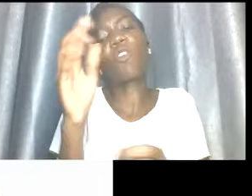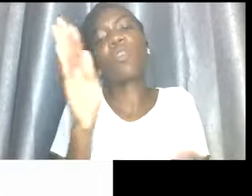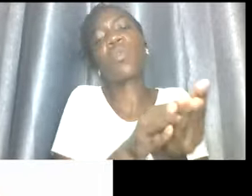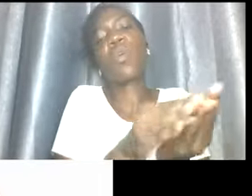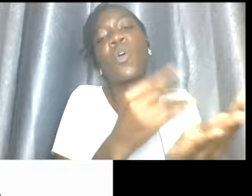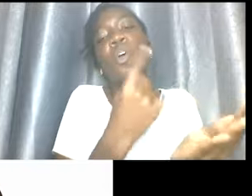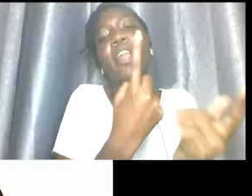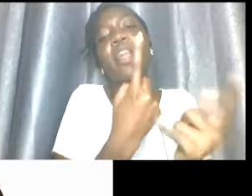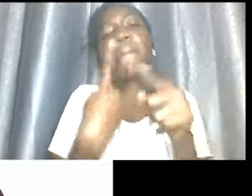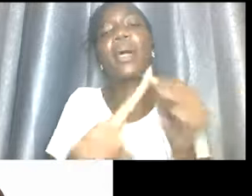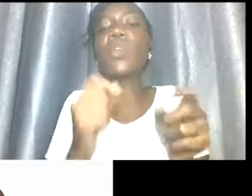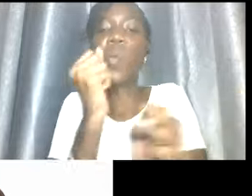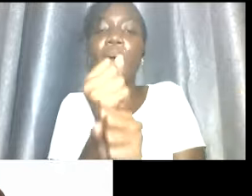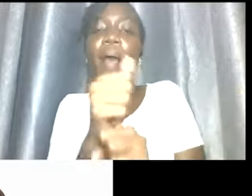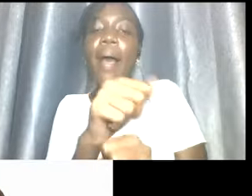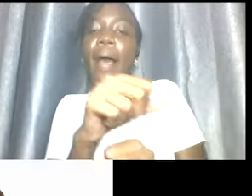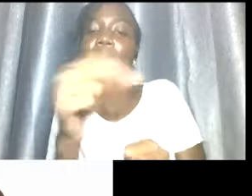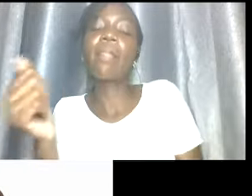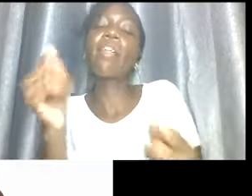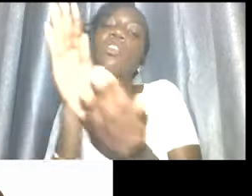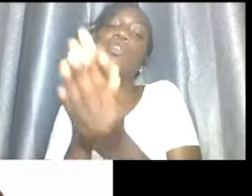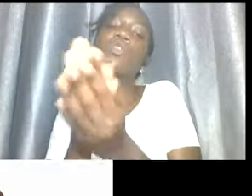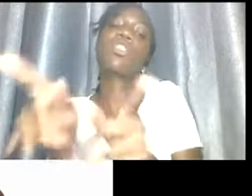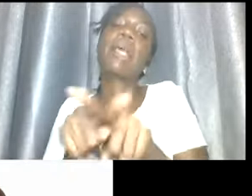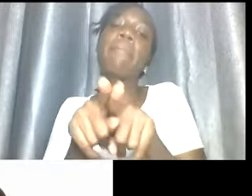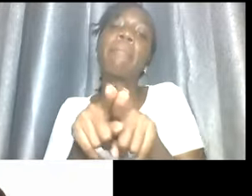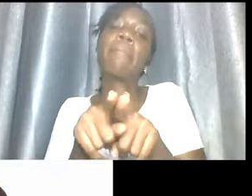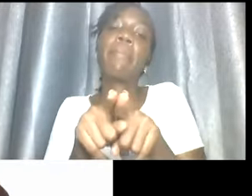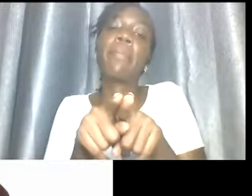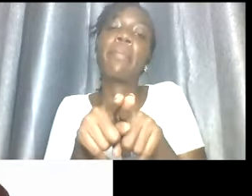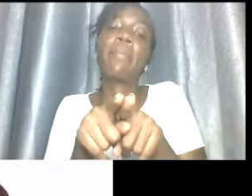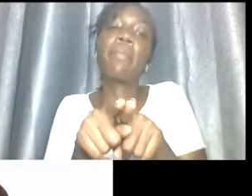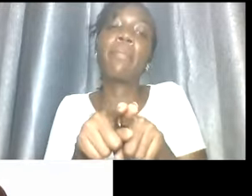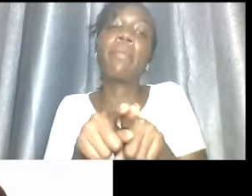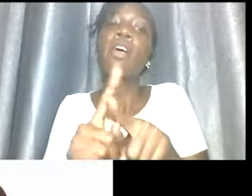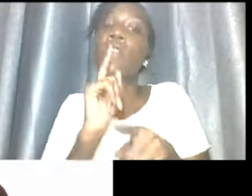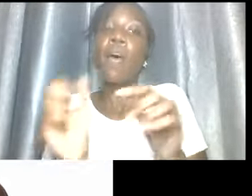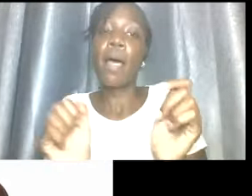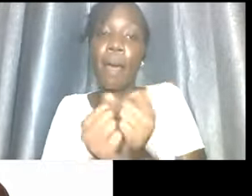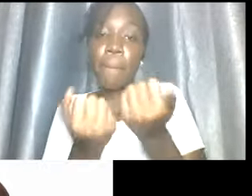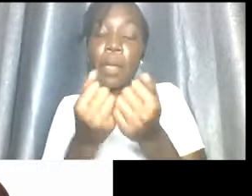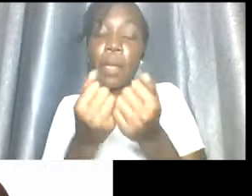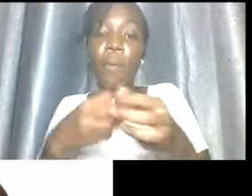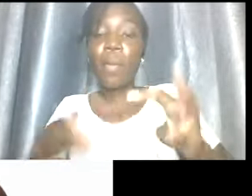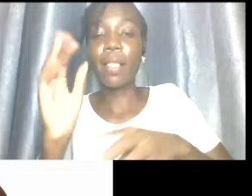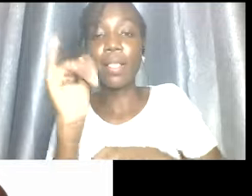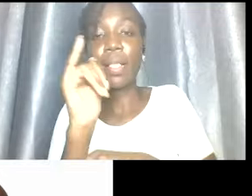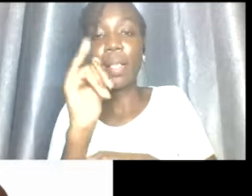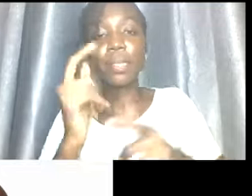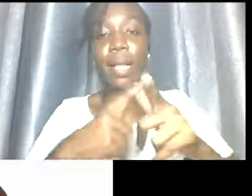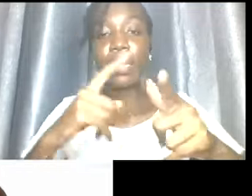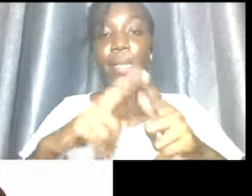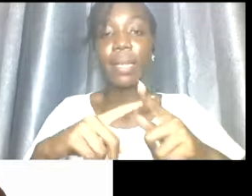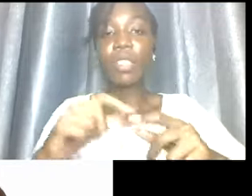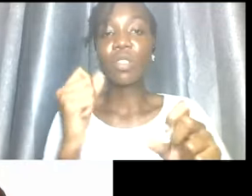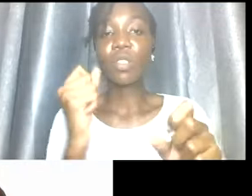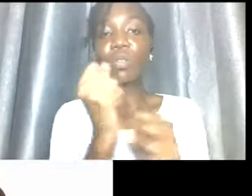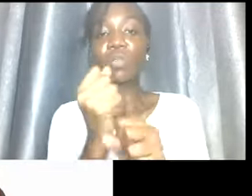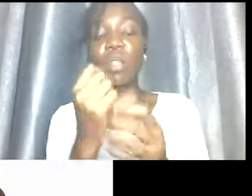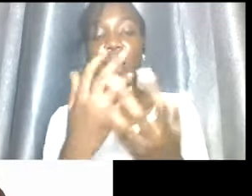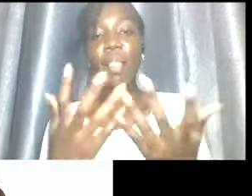in all the other stores as well. It happened that way, just as I wanted it to happen. And guess